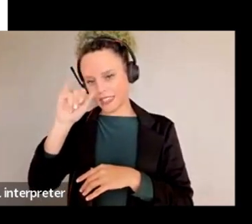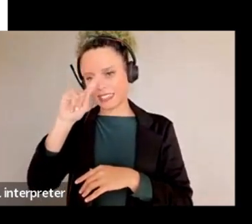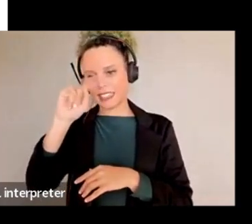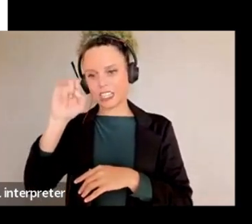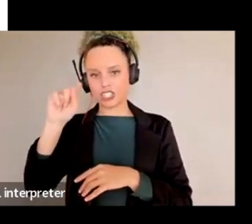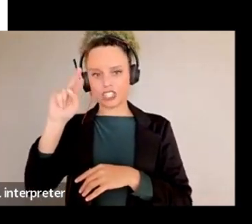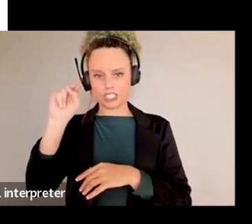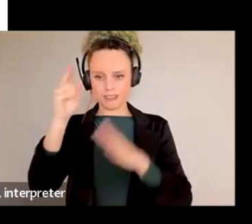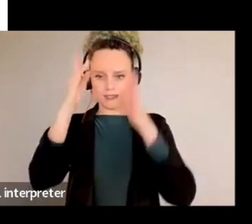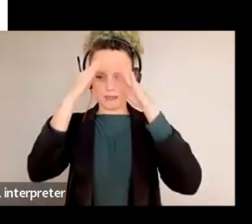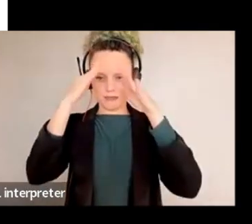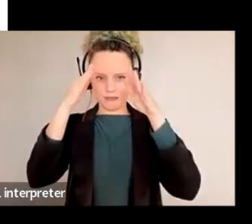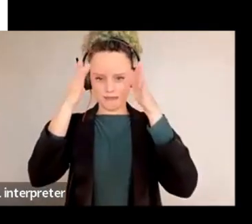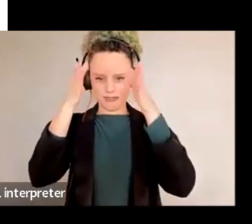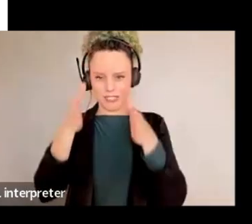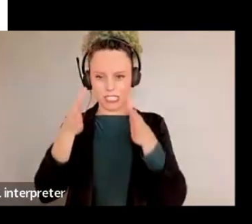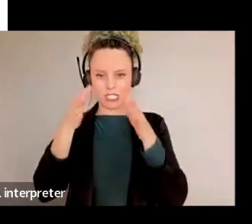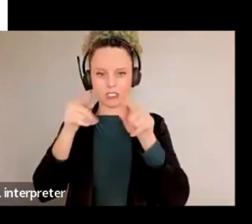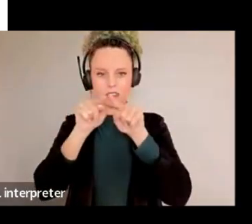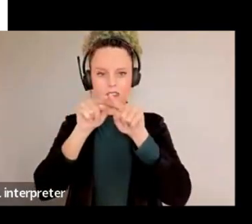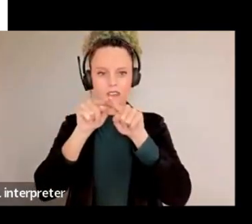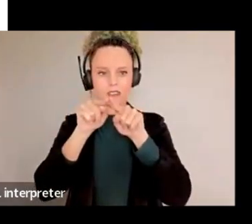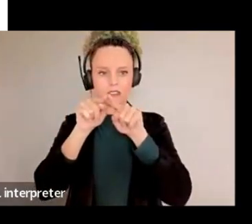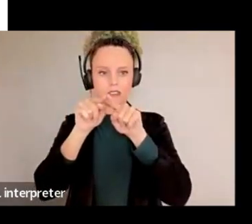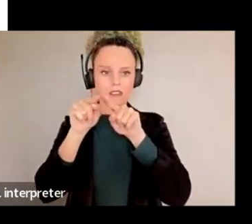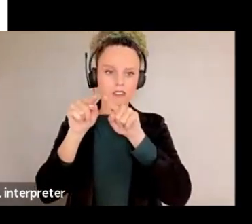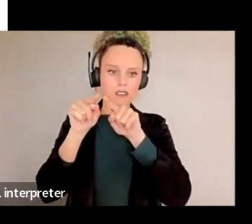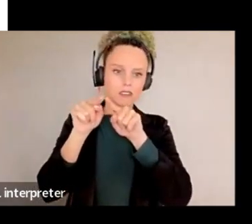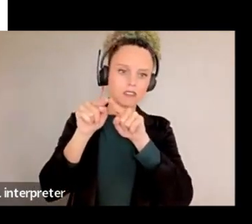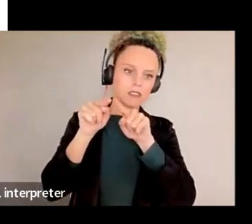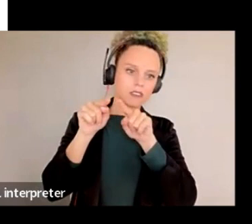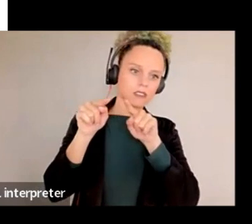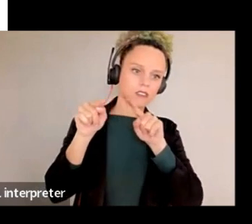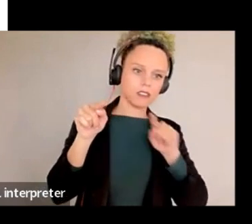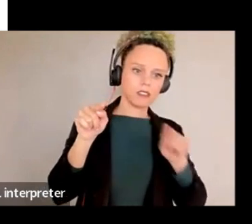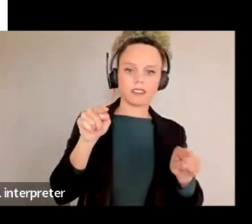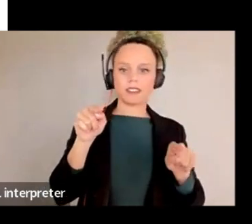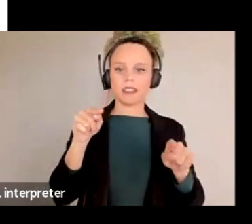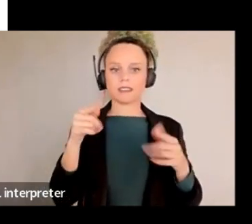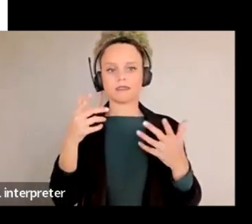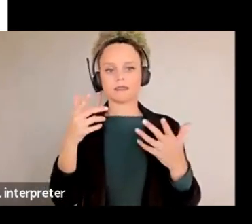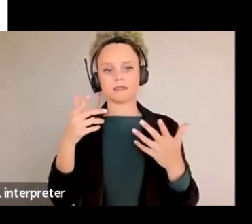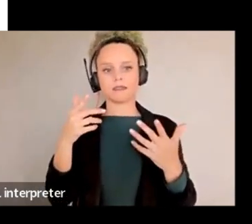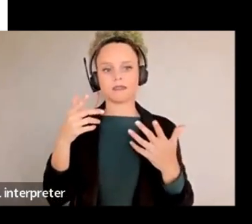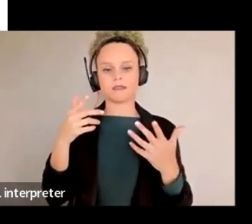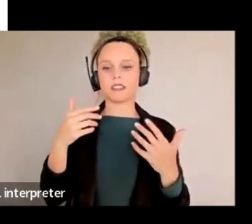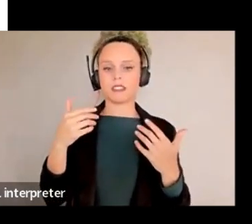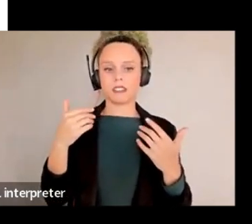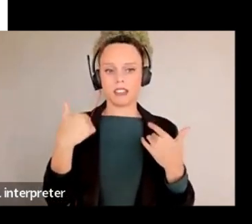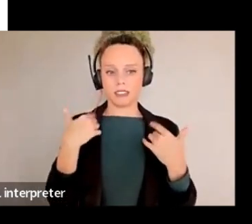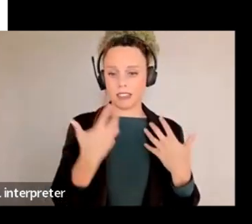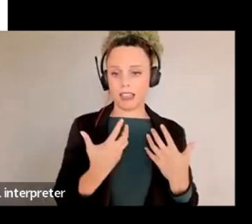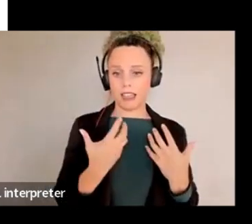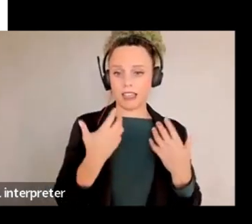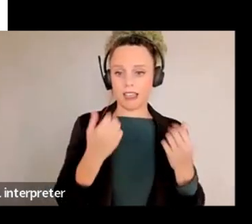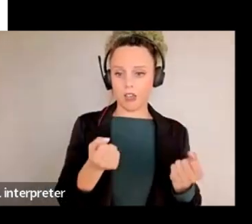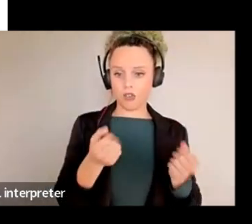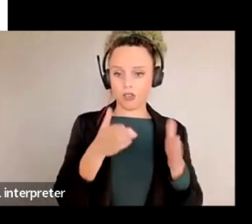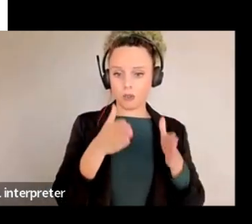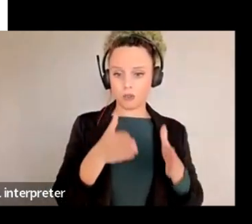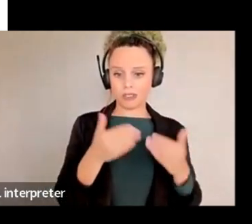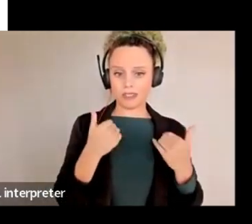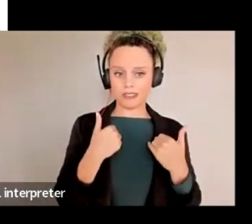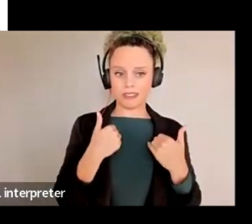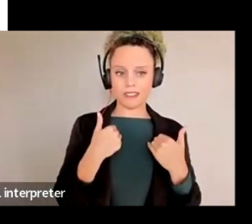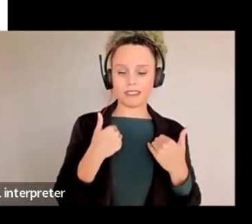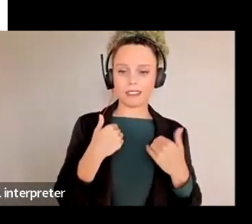a person with a check mark that says individualization. On the bottom left of my triangle is another infographic that has a